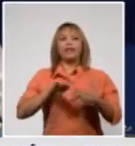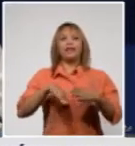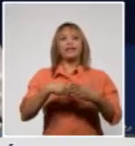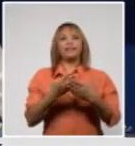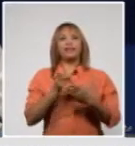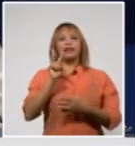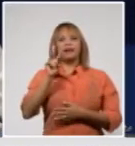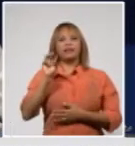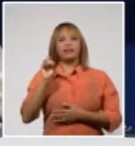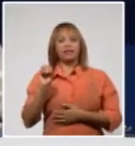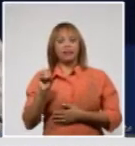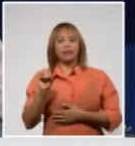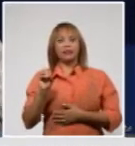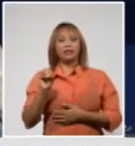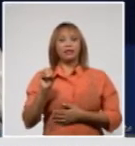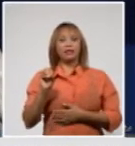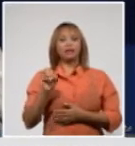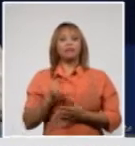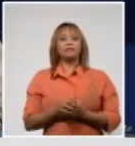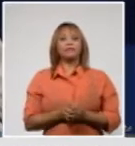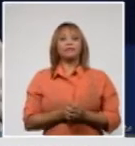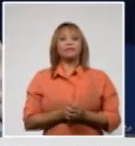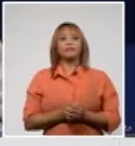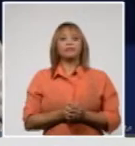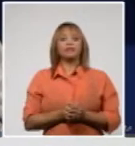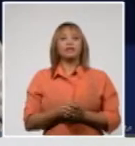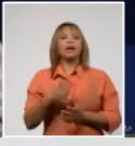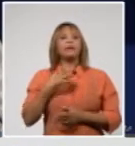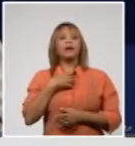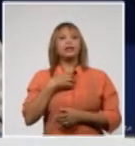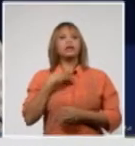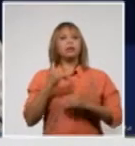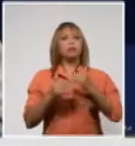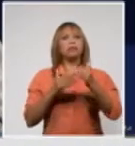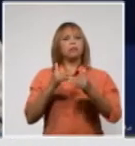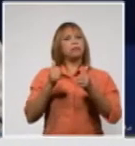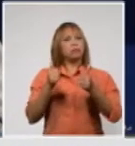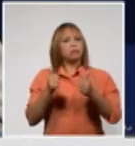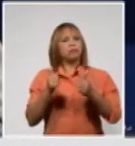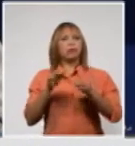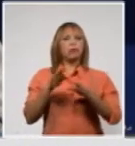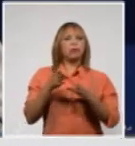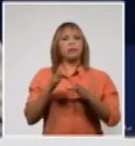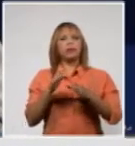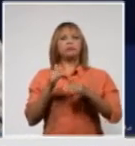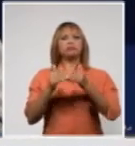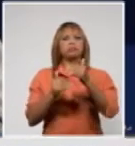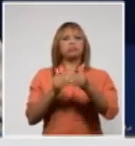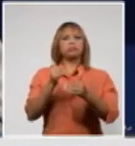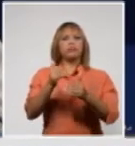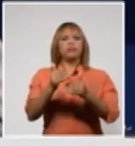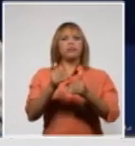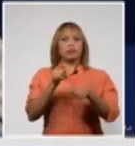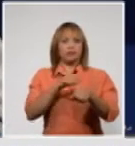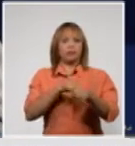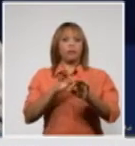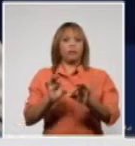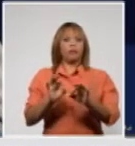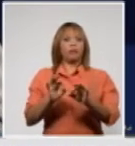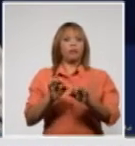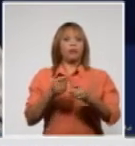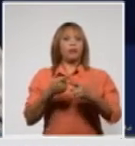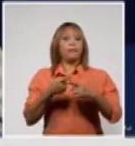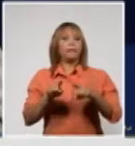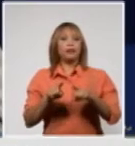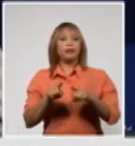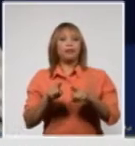However, on August 31st, he suddenly went into cardiac arrest,